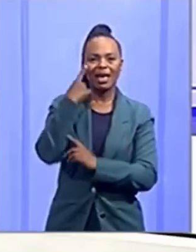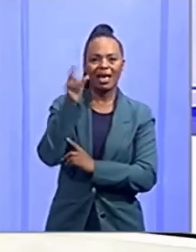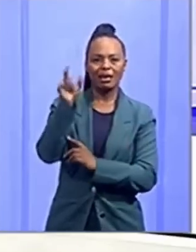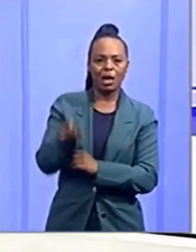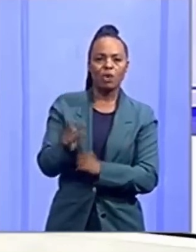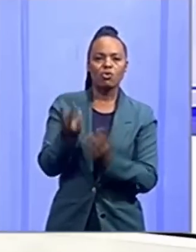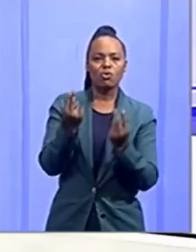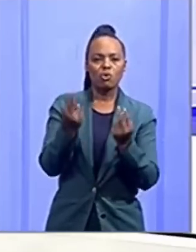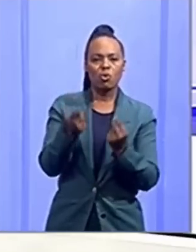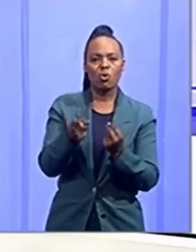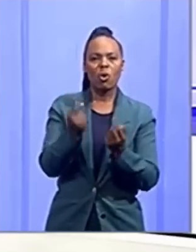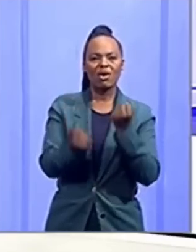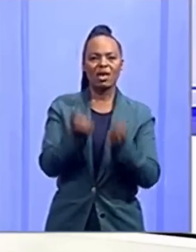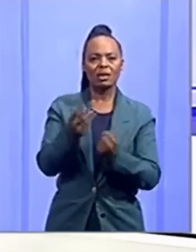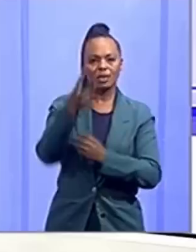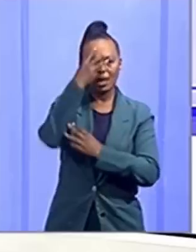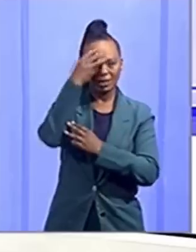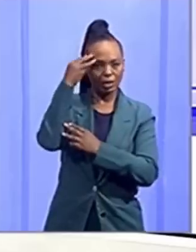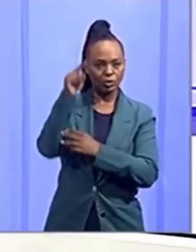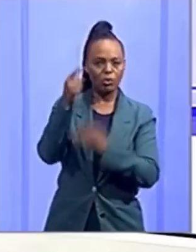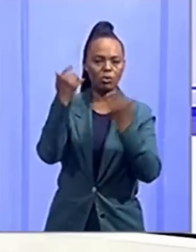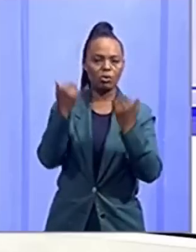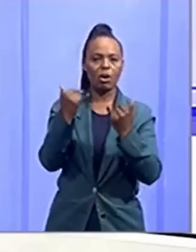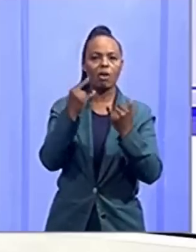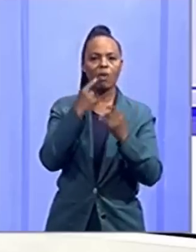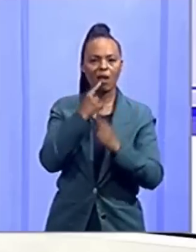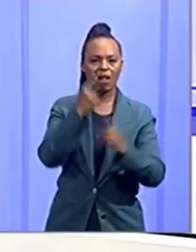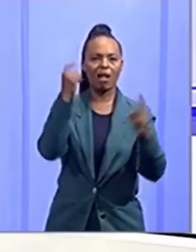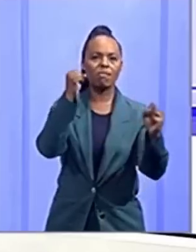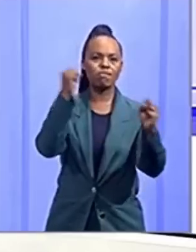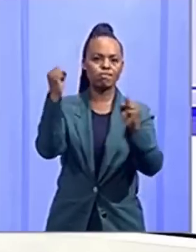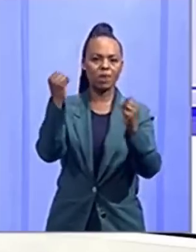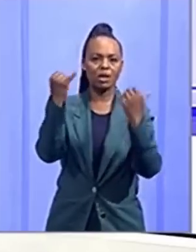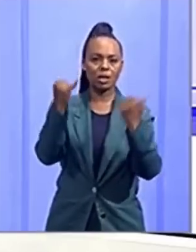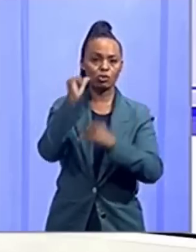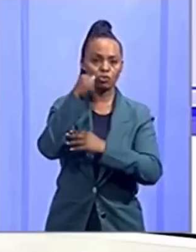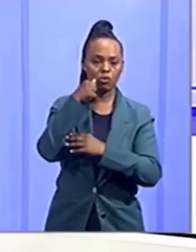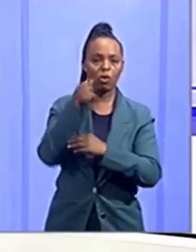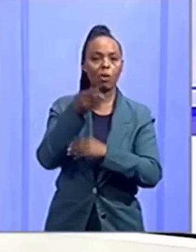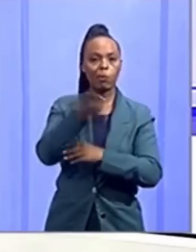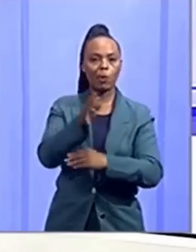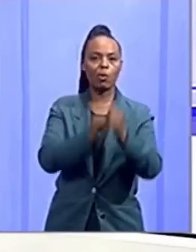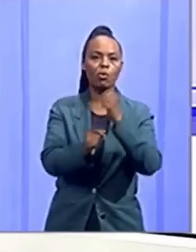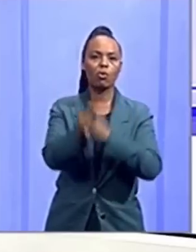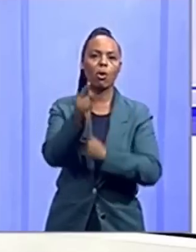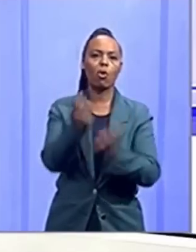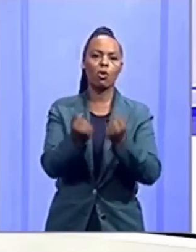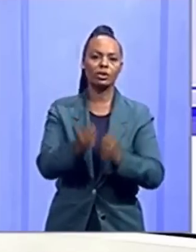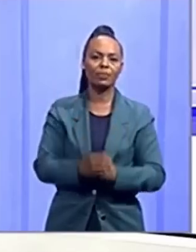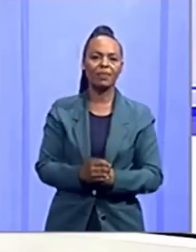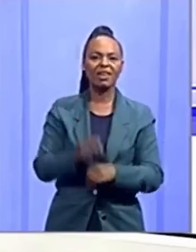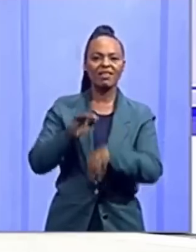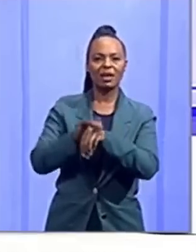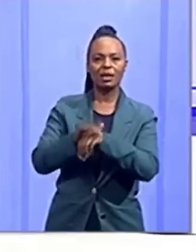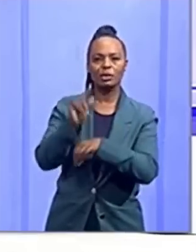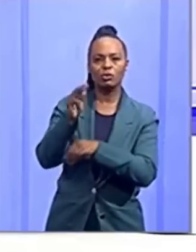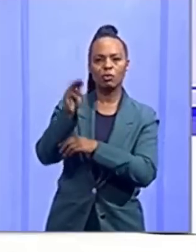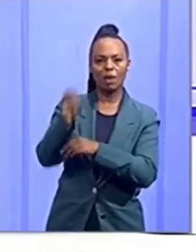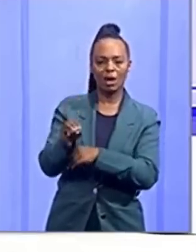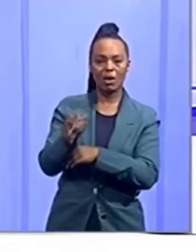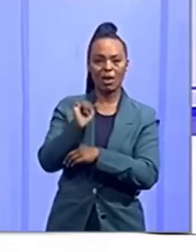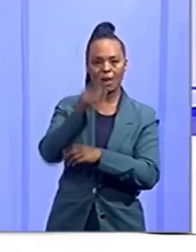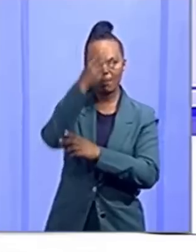polao ya ga Meiwa e solofetswe gore bolabopaki go simolola ka moso. Tsala ya ga Meiwa e bong Tumelo Madlala